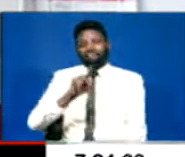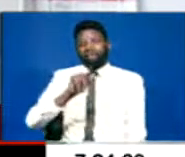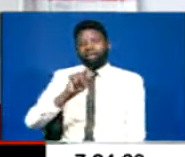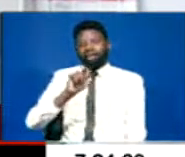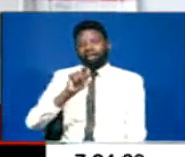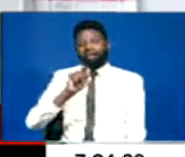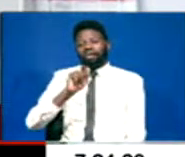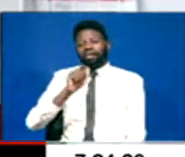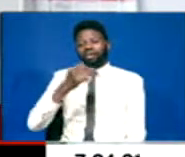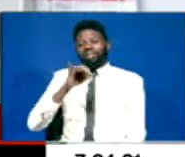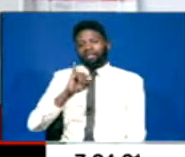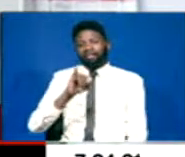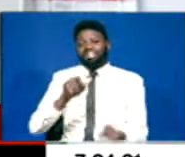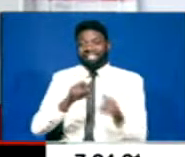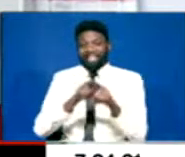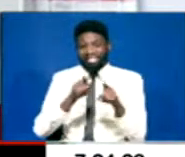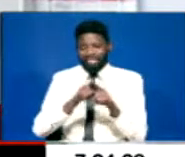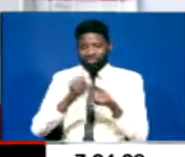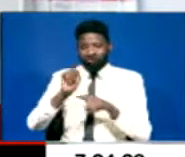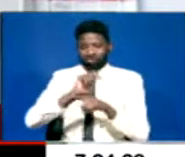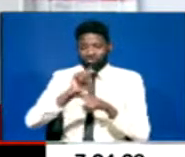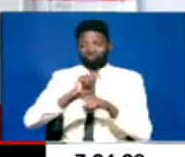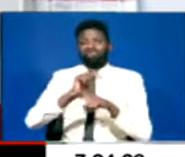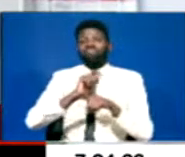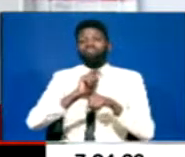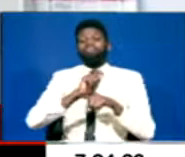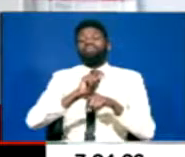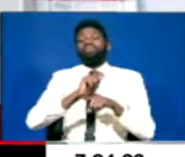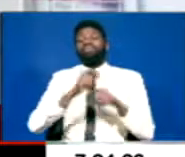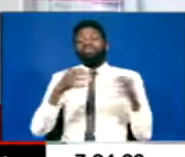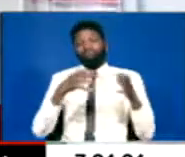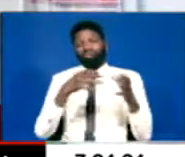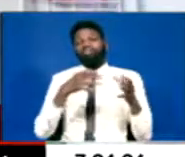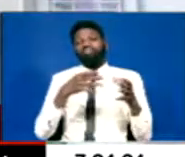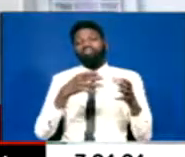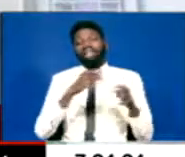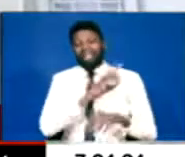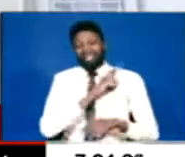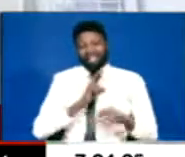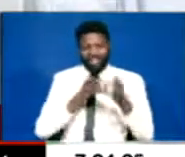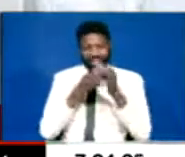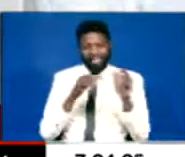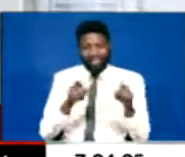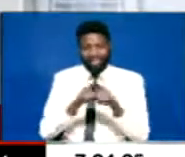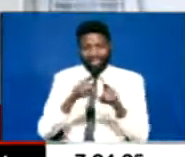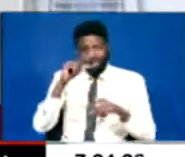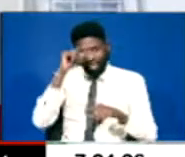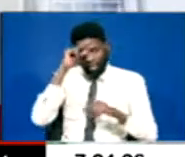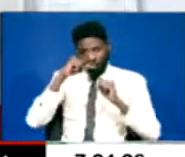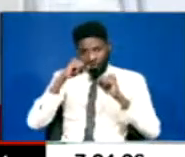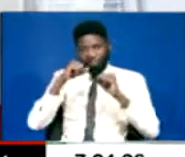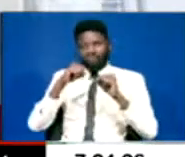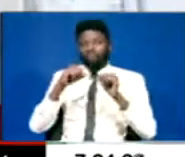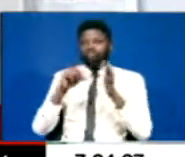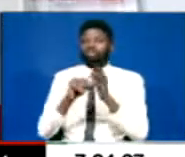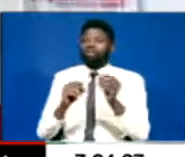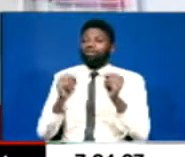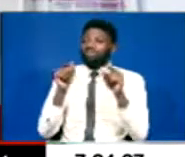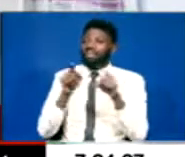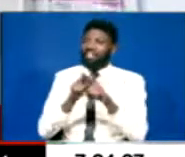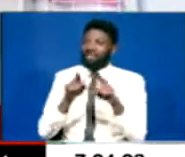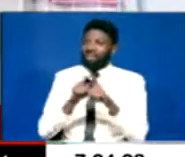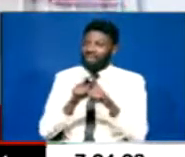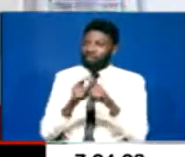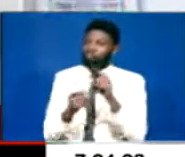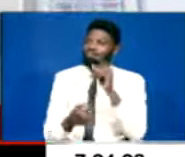from registered churches in alternative dispute resolution as government officers, introducing a pollution tax on users and manufacturers